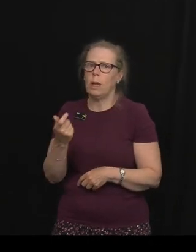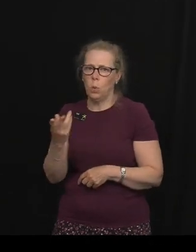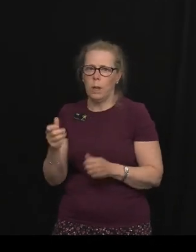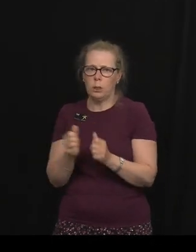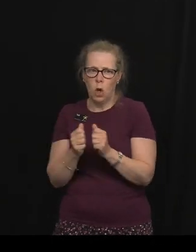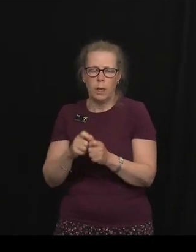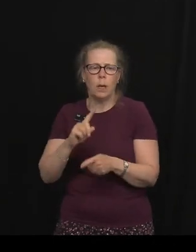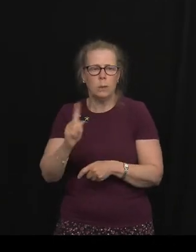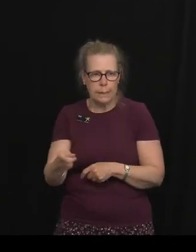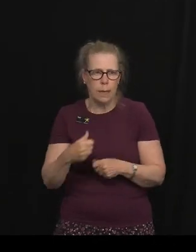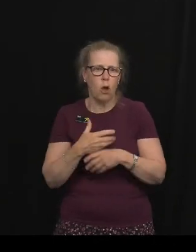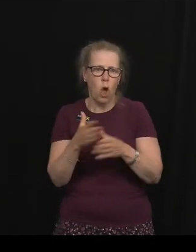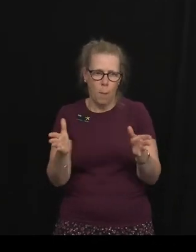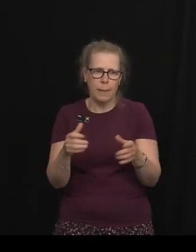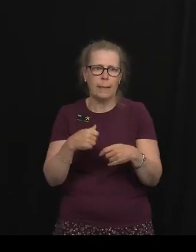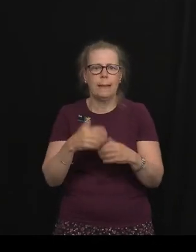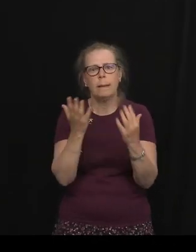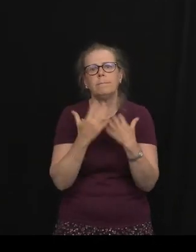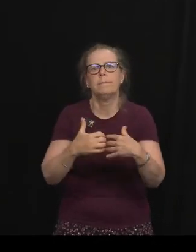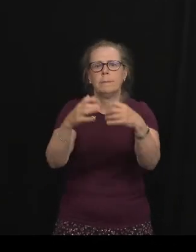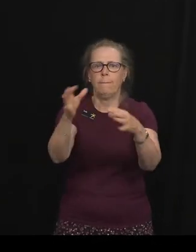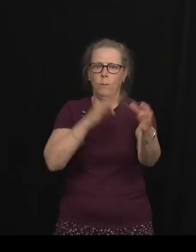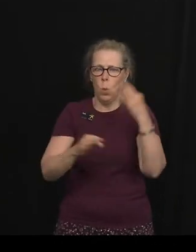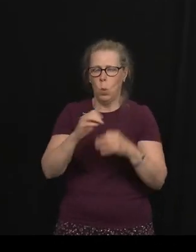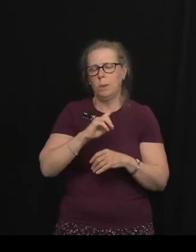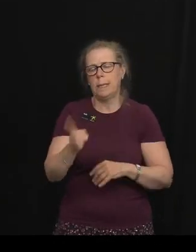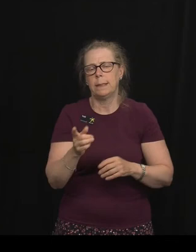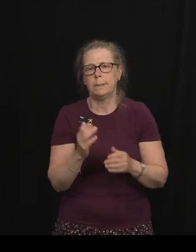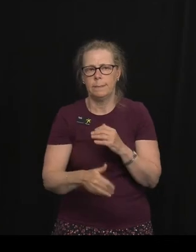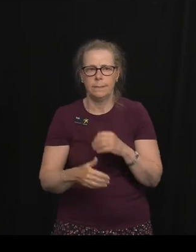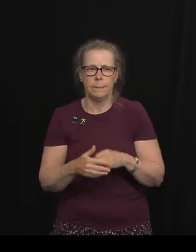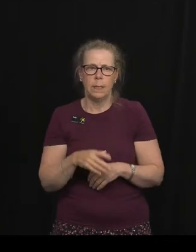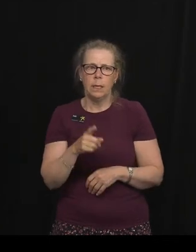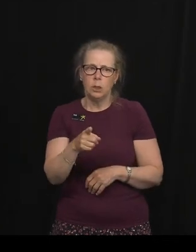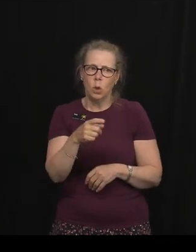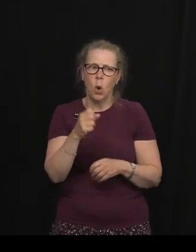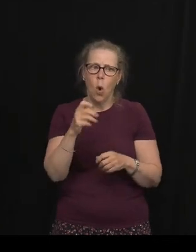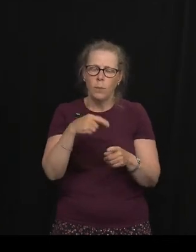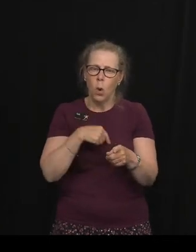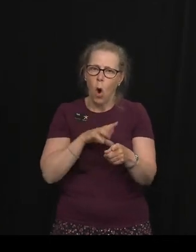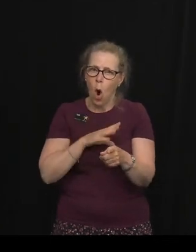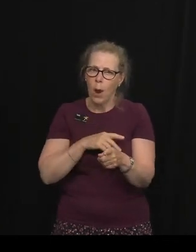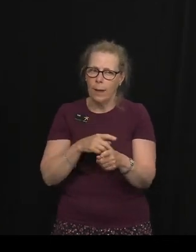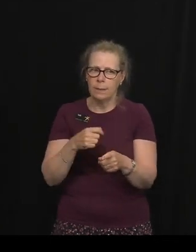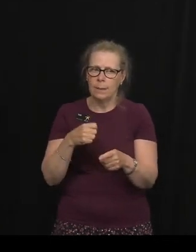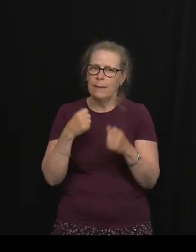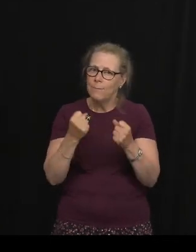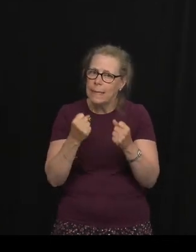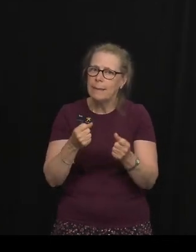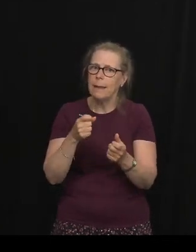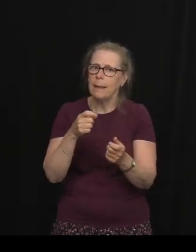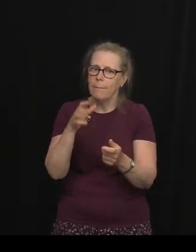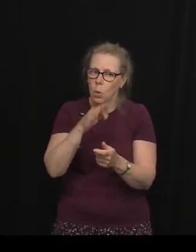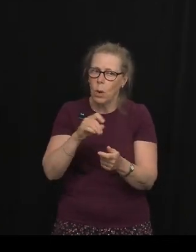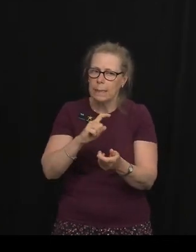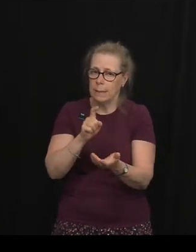then opening it up for questions. So please note if you have a burning question that you would love to ask